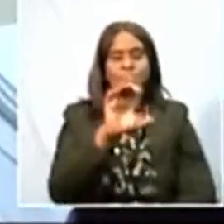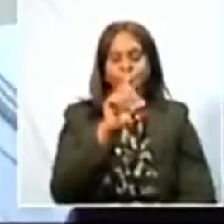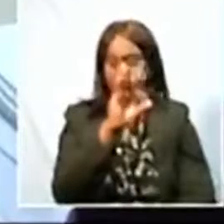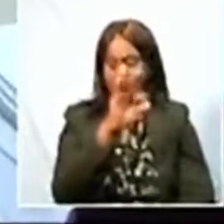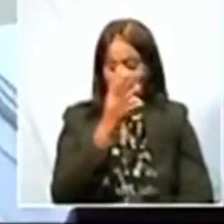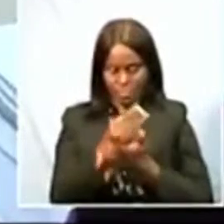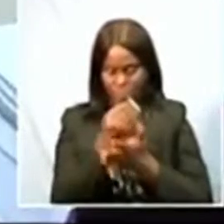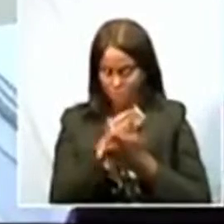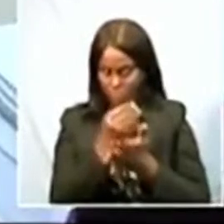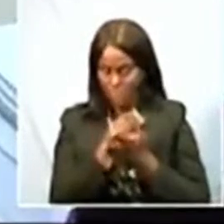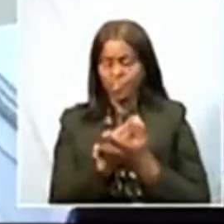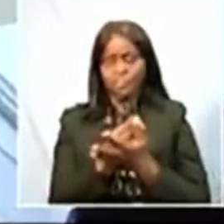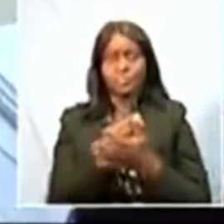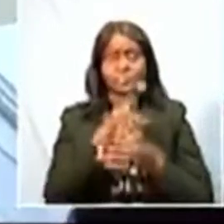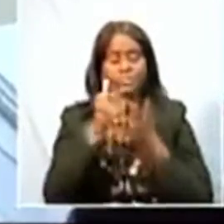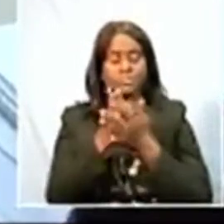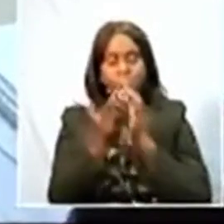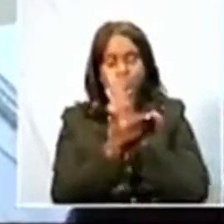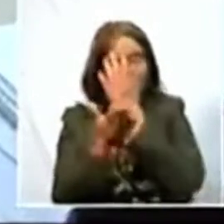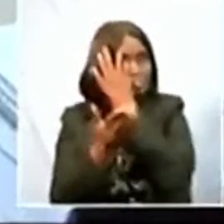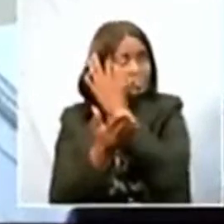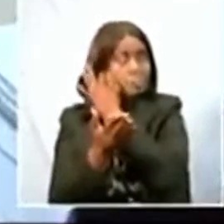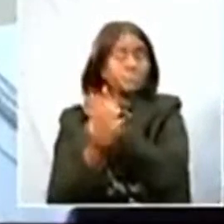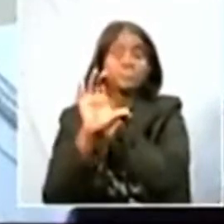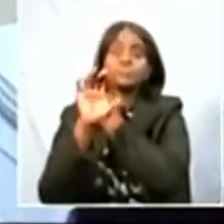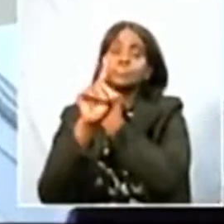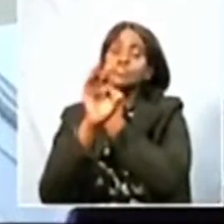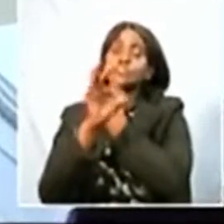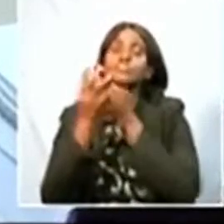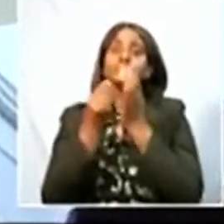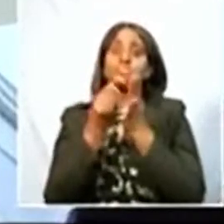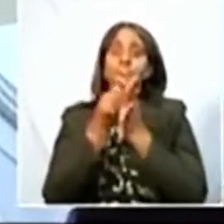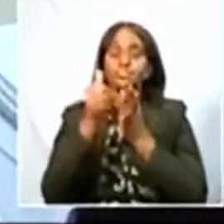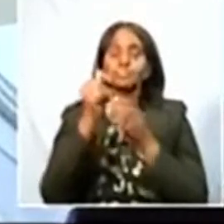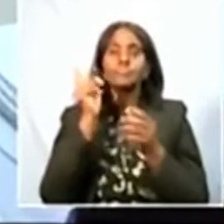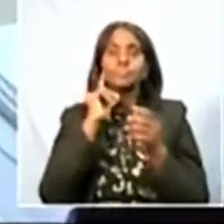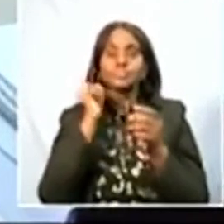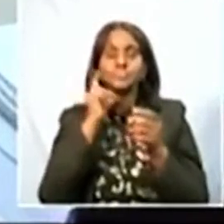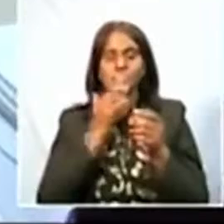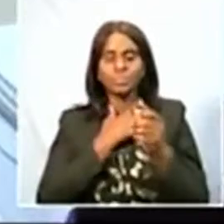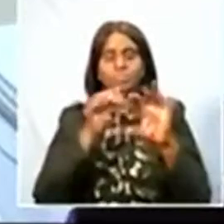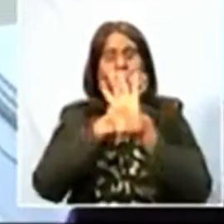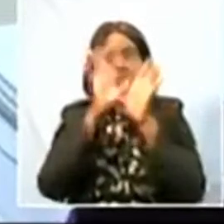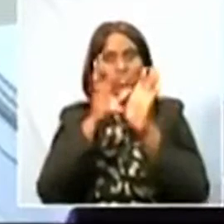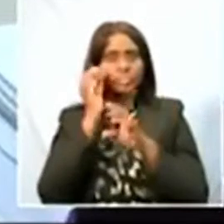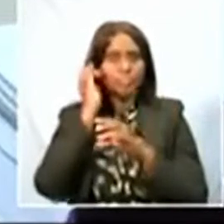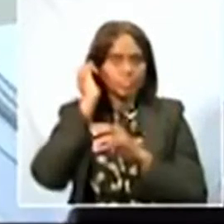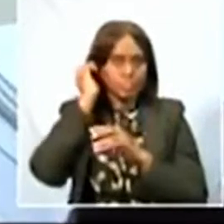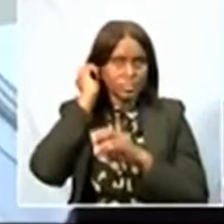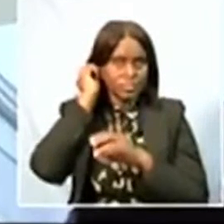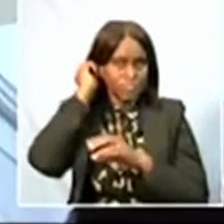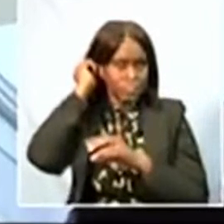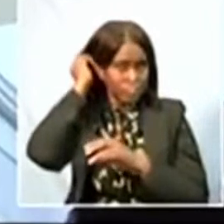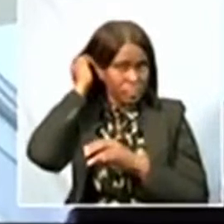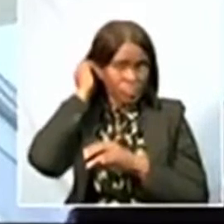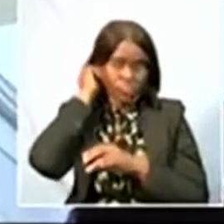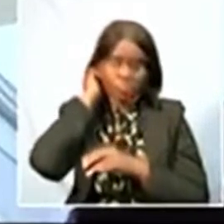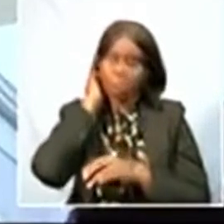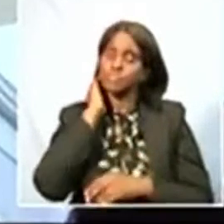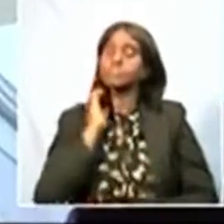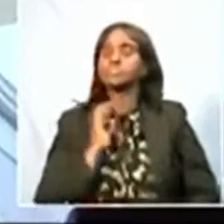money. All these are CDF money. Are you getting my point, Council Secretary and your team? Yes,